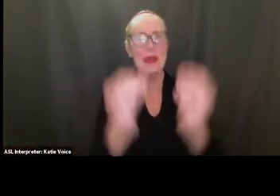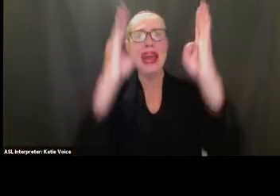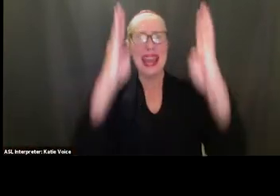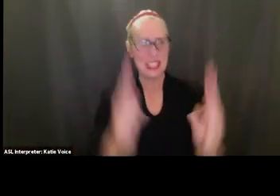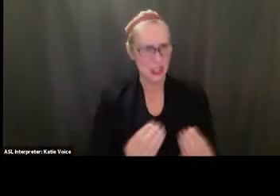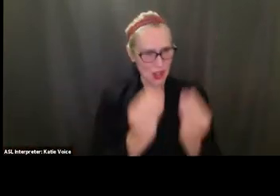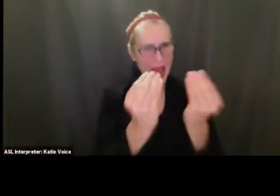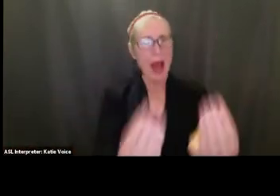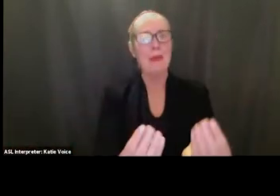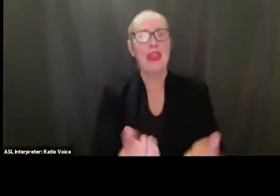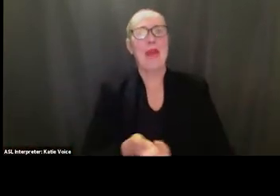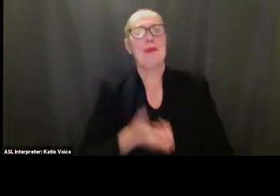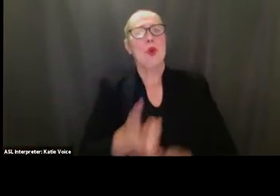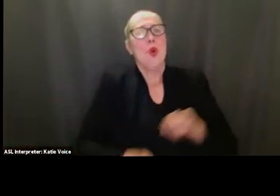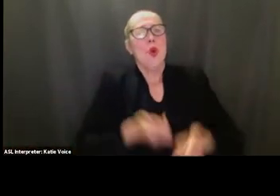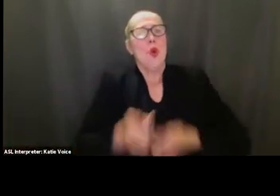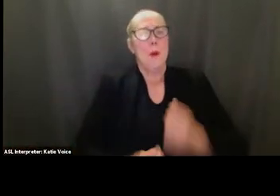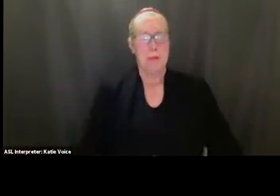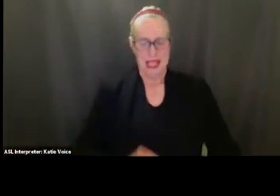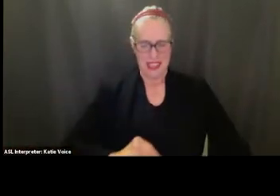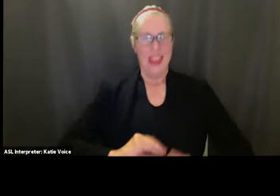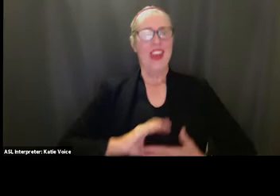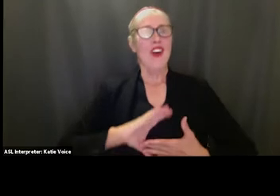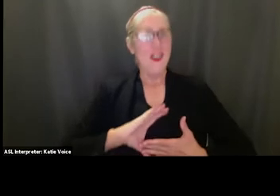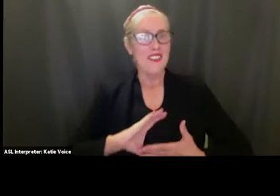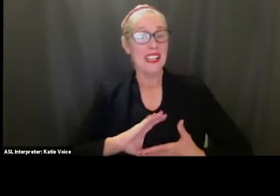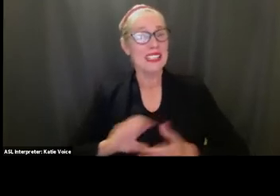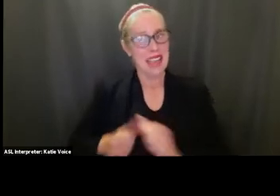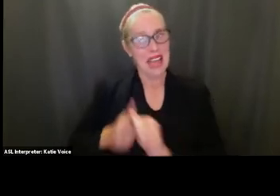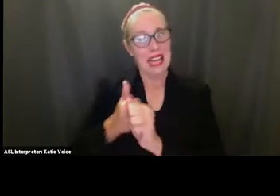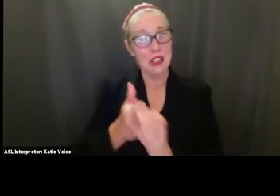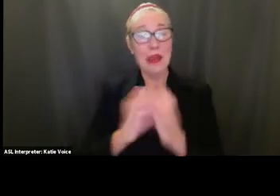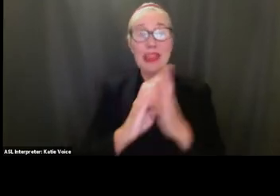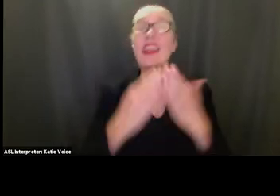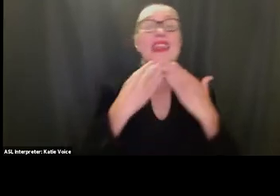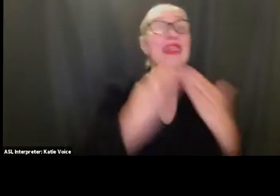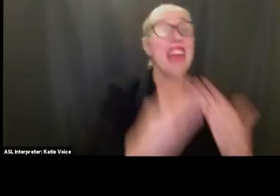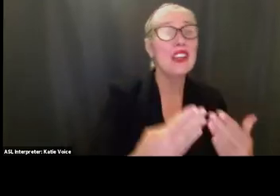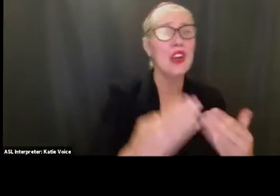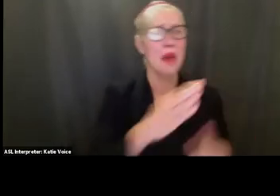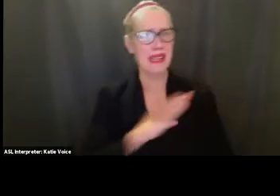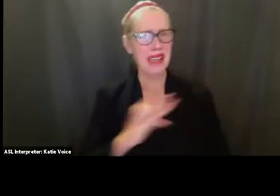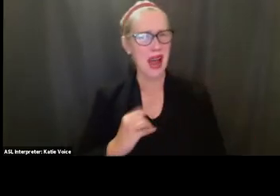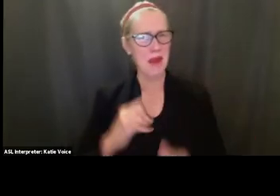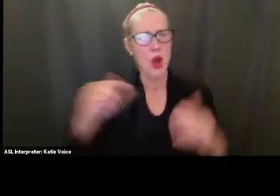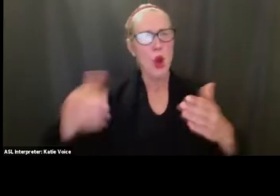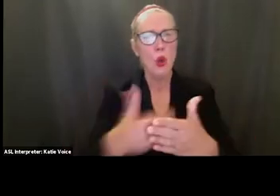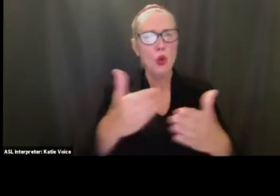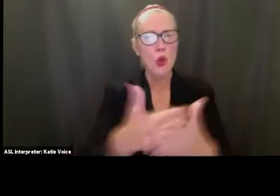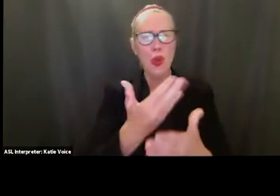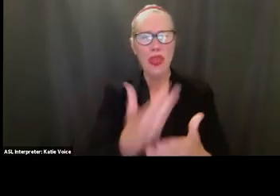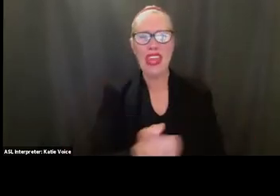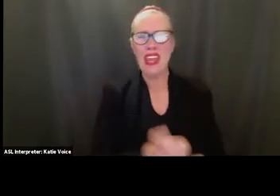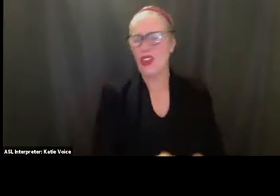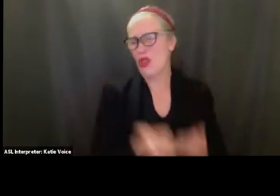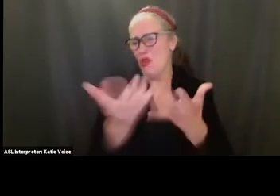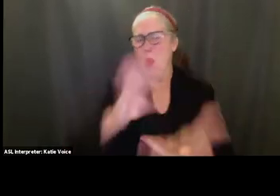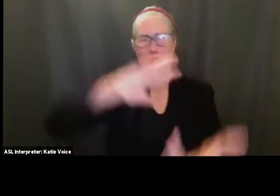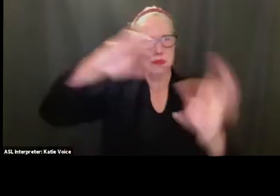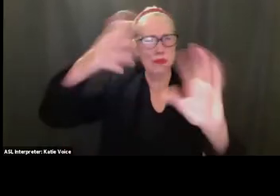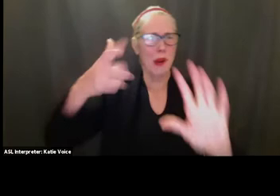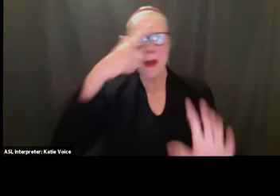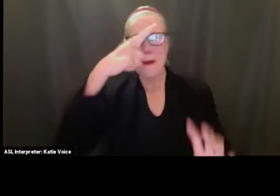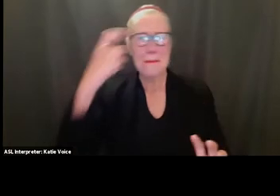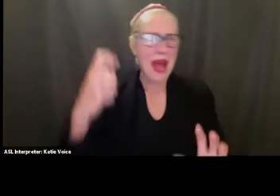back up and catching them up on their studies thank you but now this board will throw a new blow at our students by destabilizing their